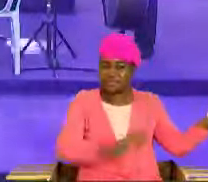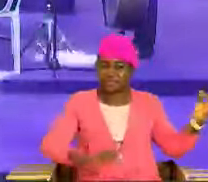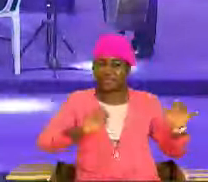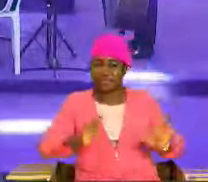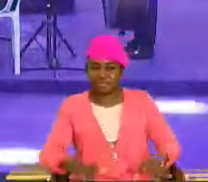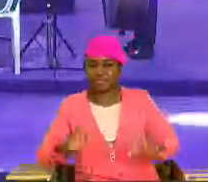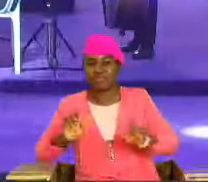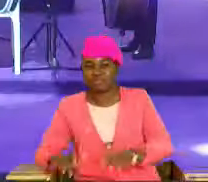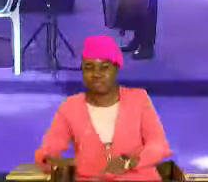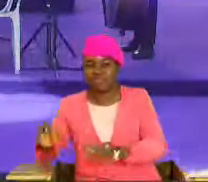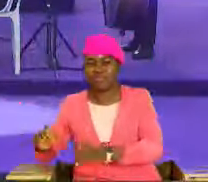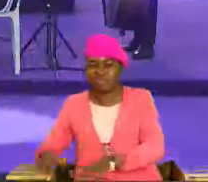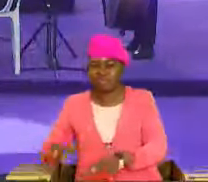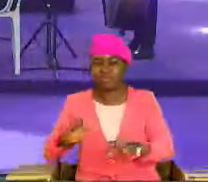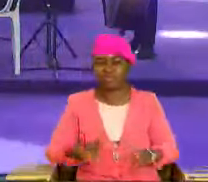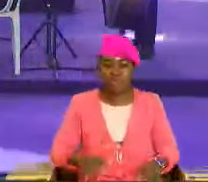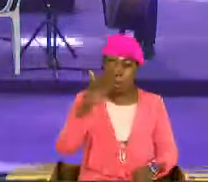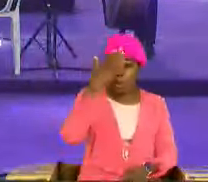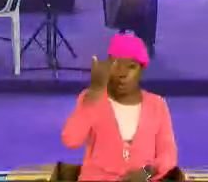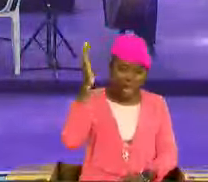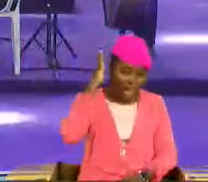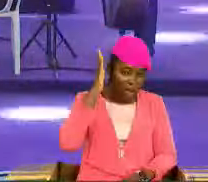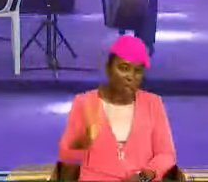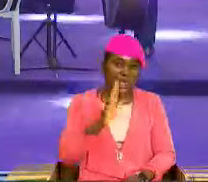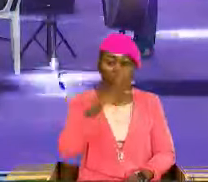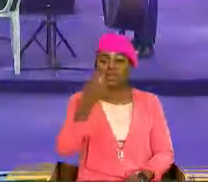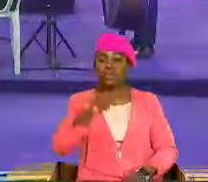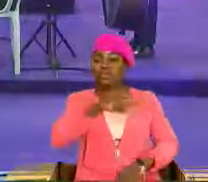the the nation